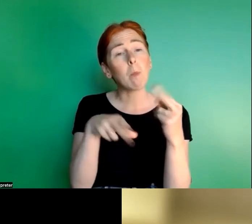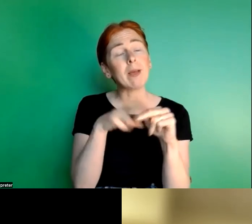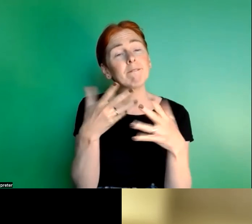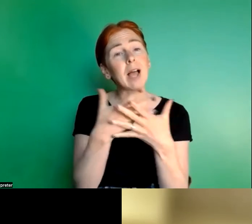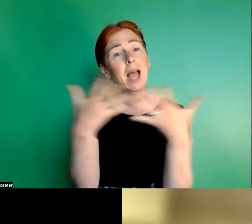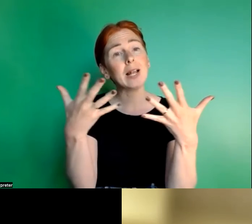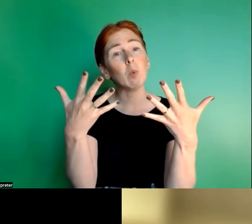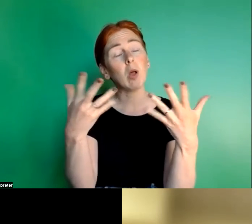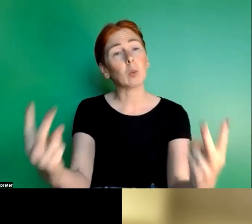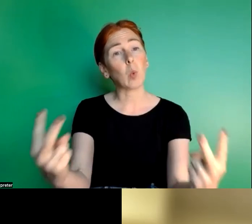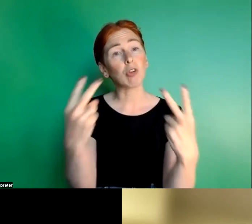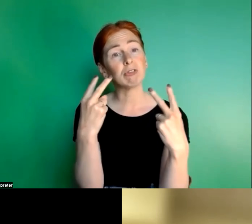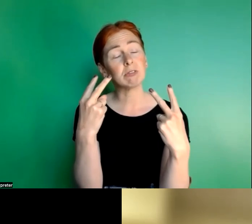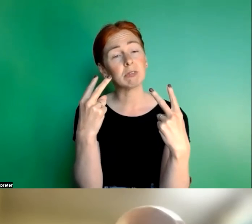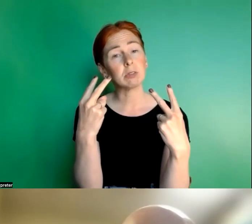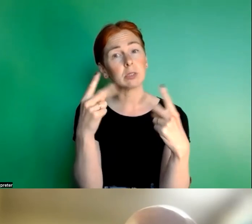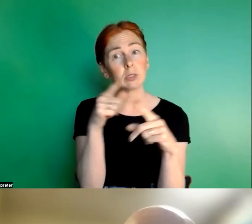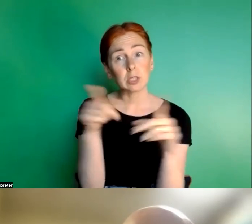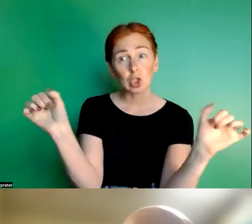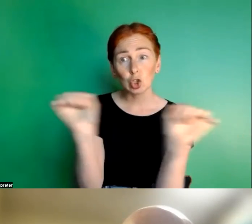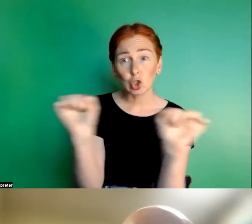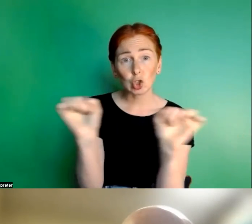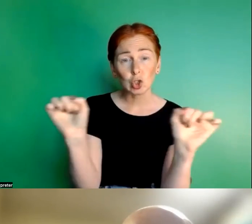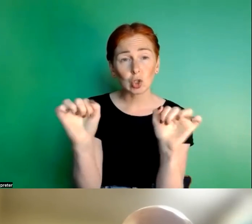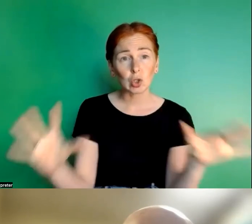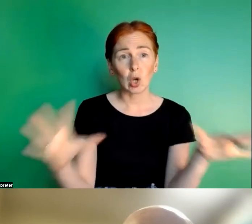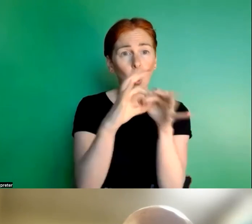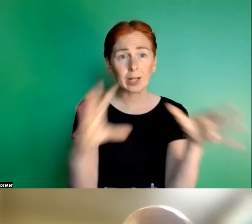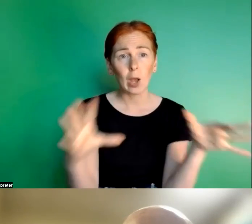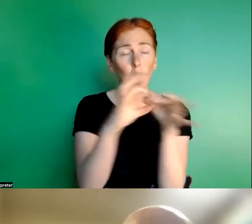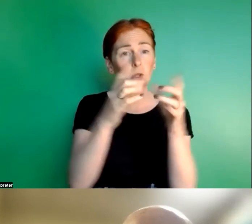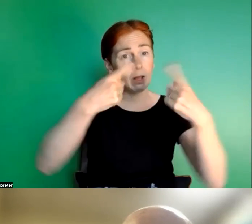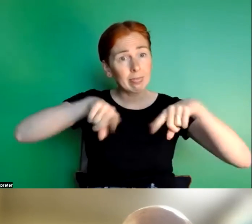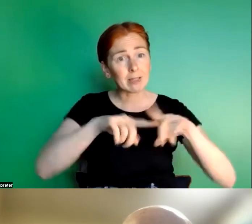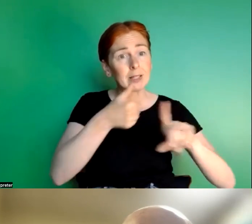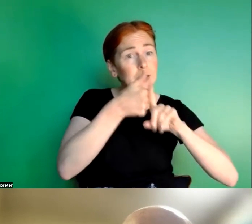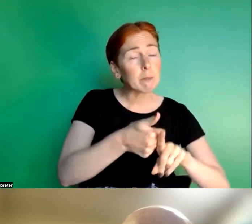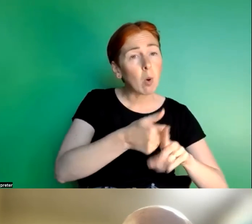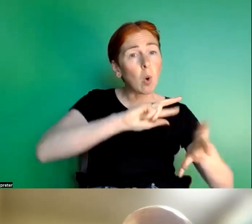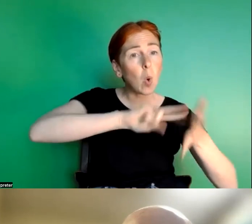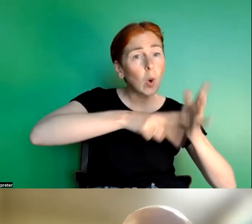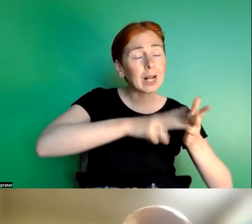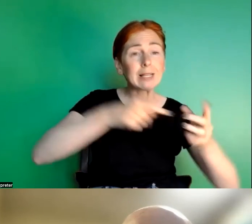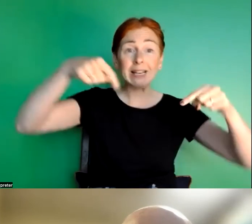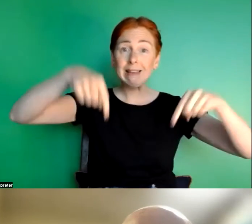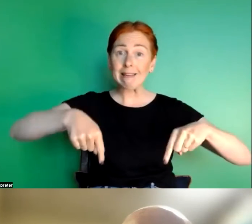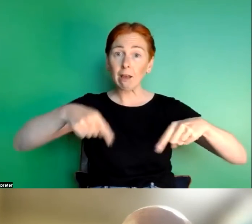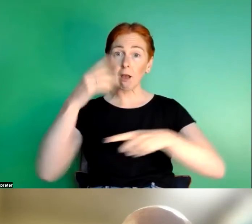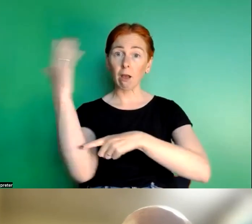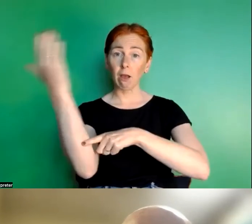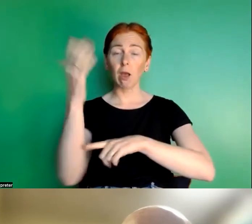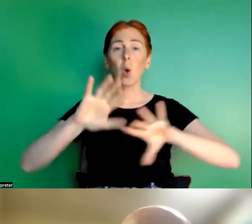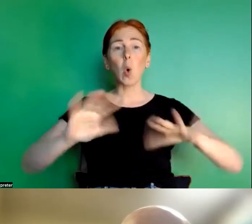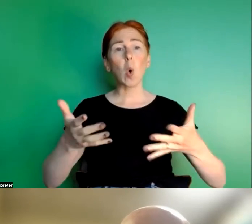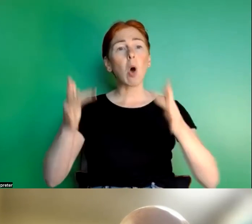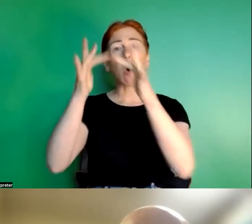UsherKids UK, Retina UK, CureUsher, and the various support organisations that are out there, I do hope that you'll reach out to us, because there's a community of support